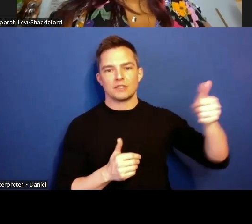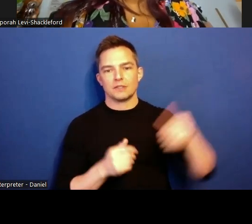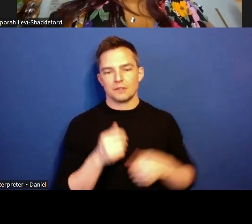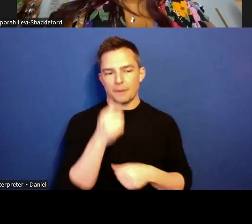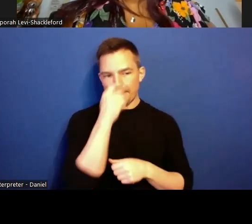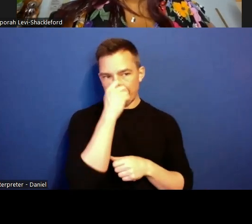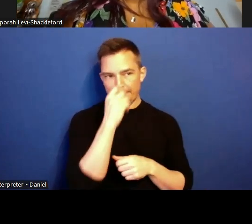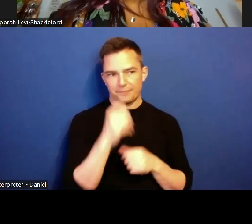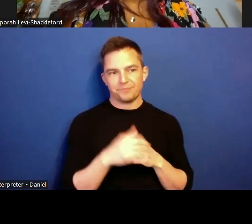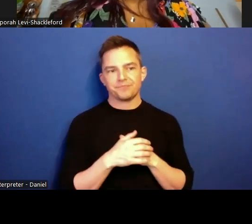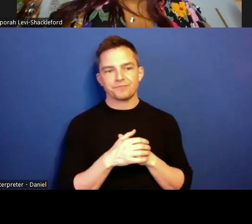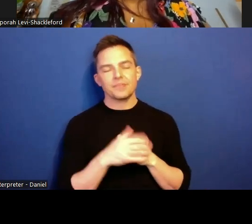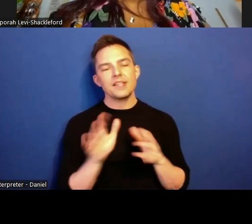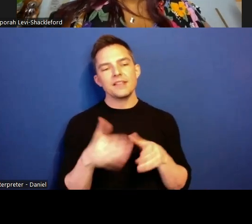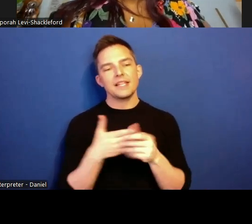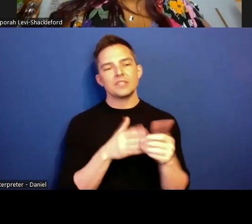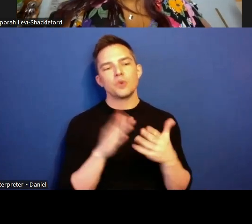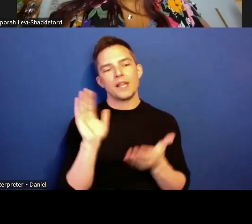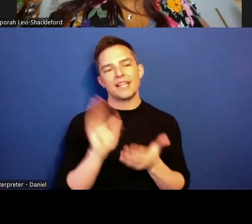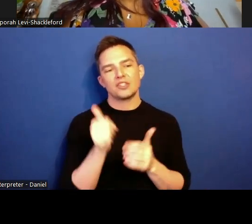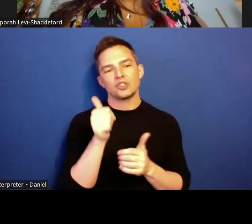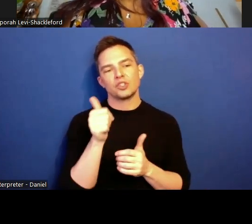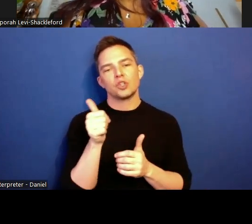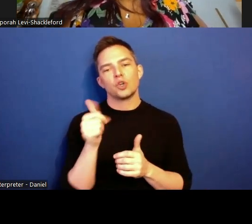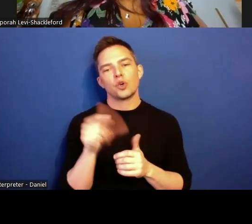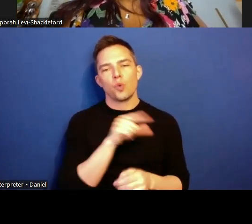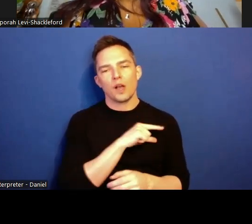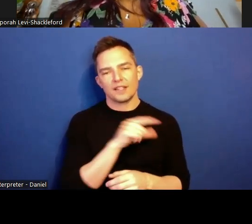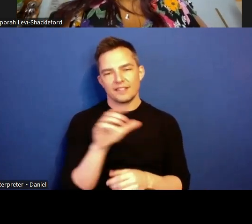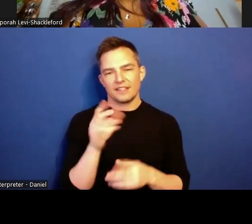So that leads to a lesser quality of care. And then another reason,